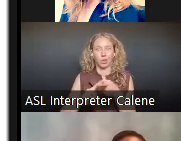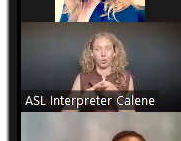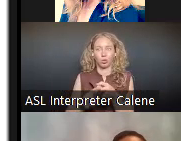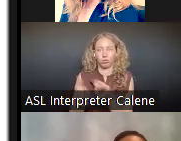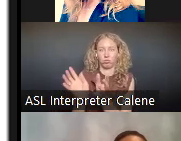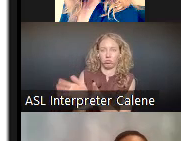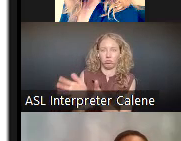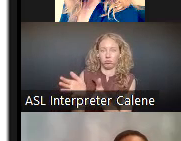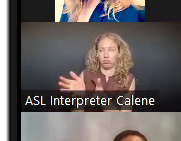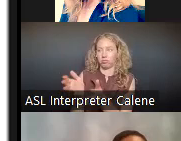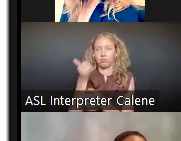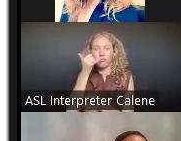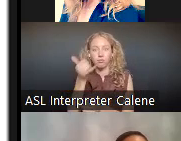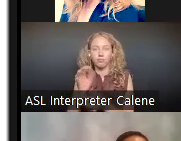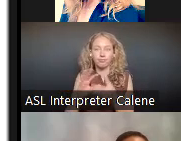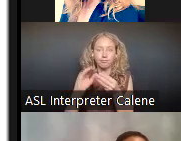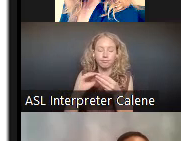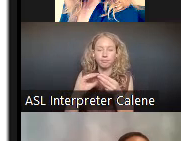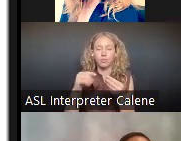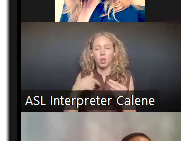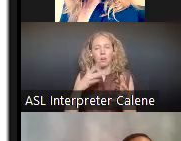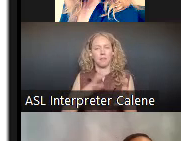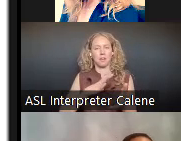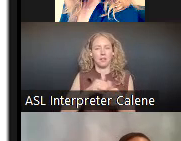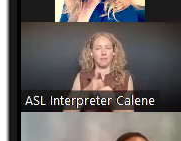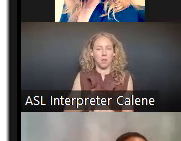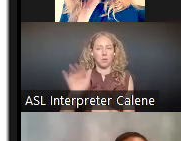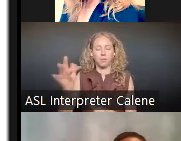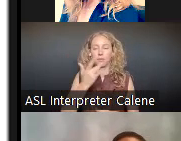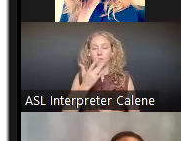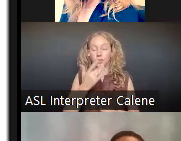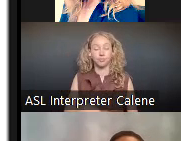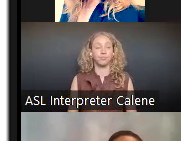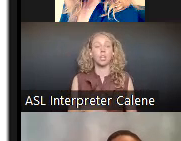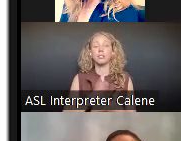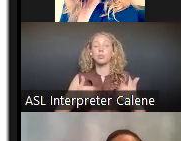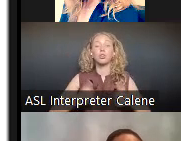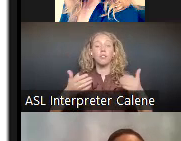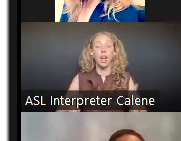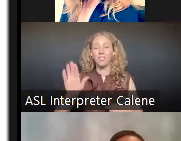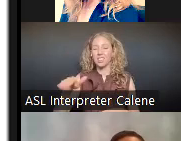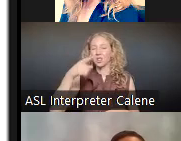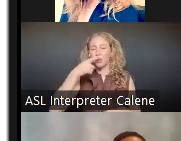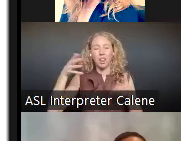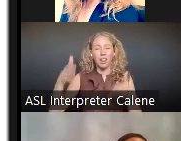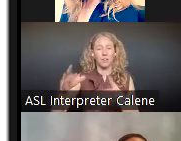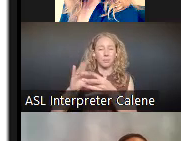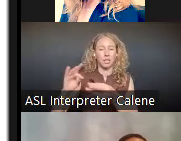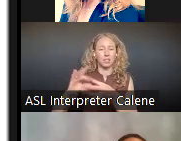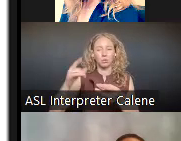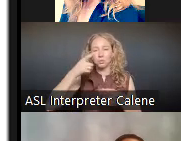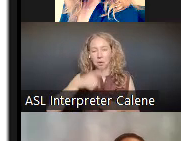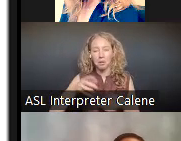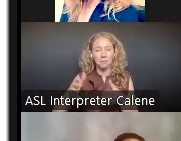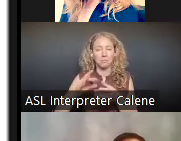that conversation over the phone. We would adhere to that. I've had survivors that ask me, can you just leave me a voice message